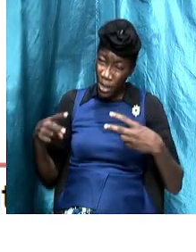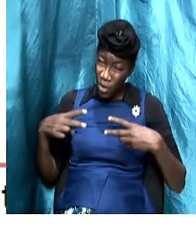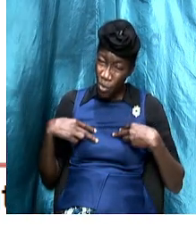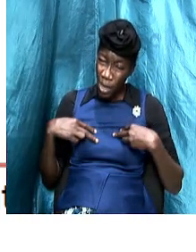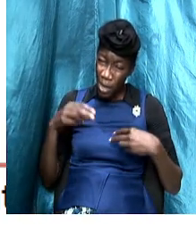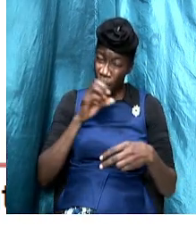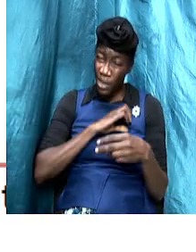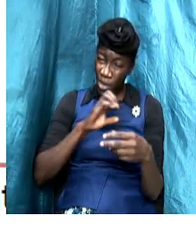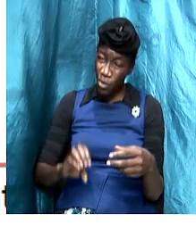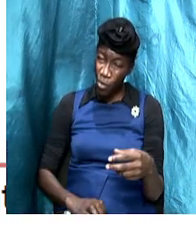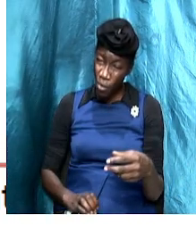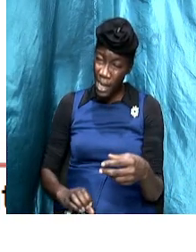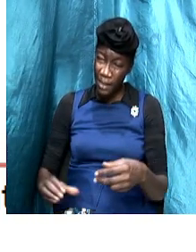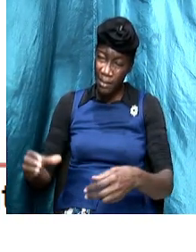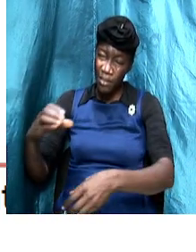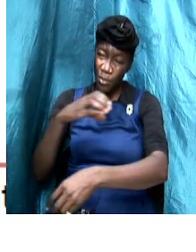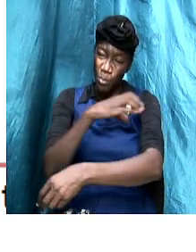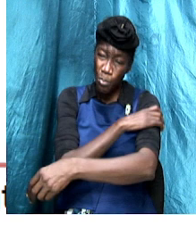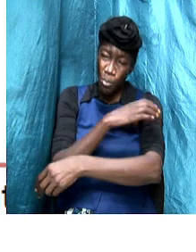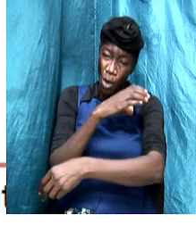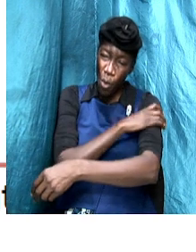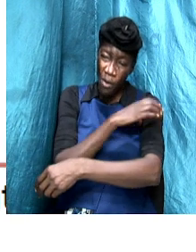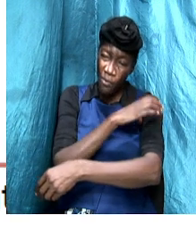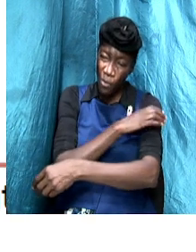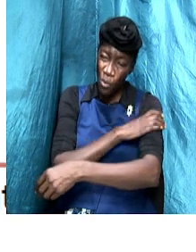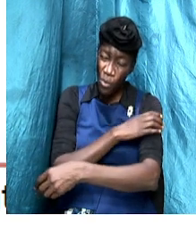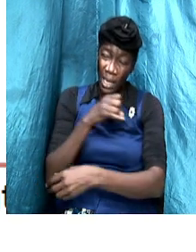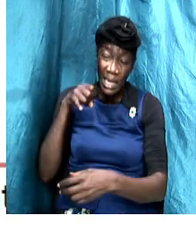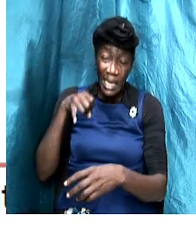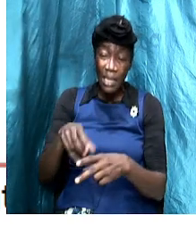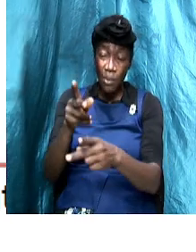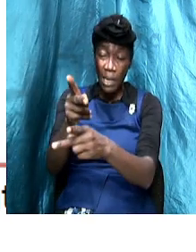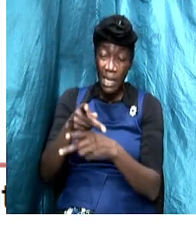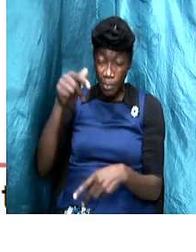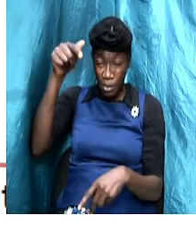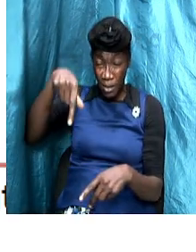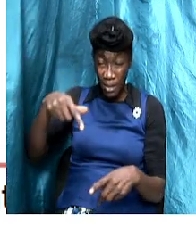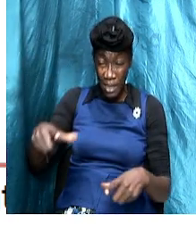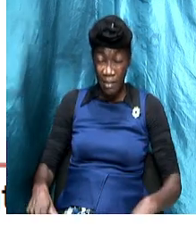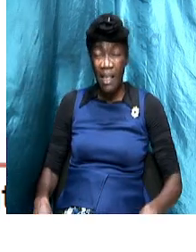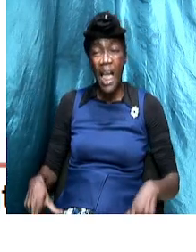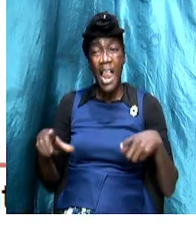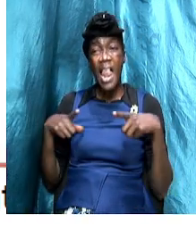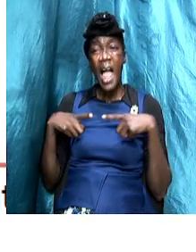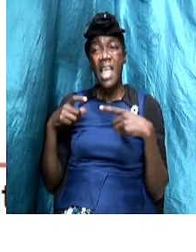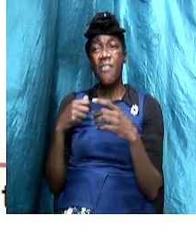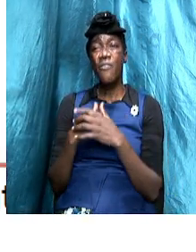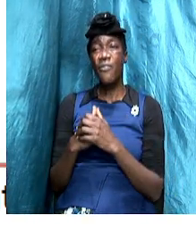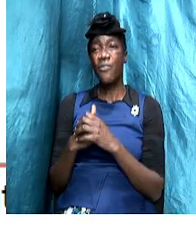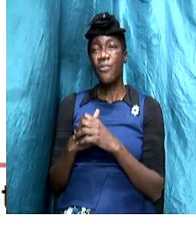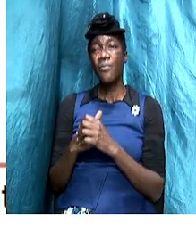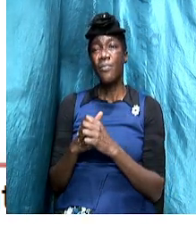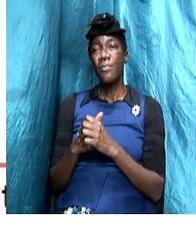Hallelujah. It's so powerful. It is going to keep you in this life.